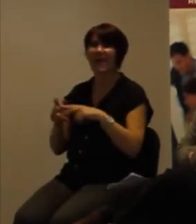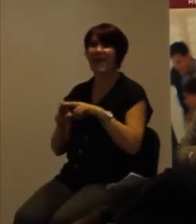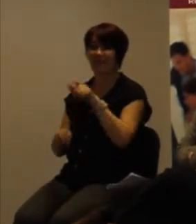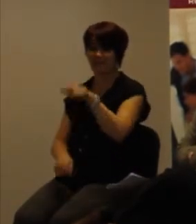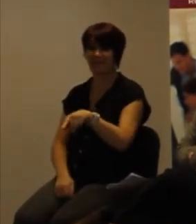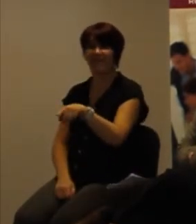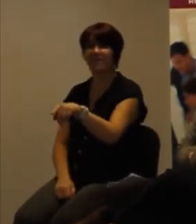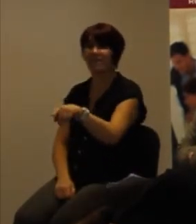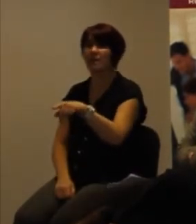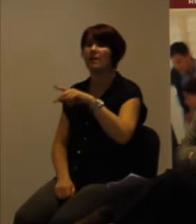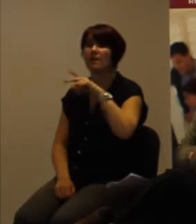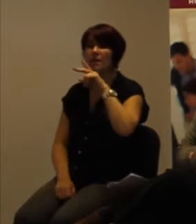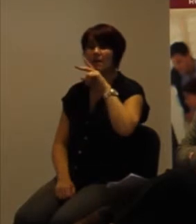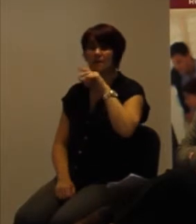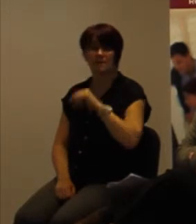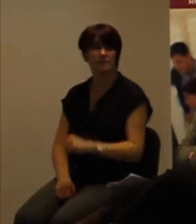learner is unable to